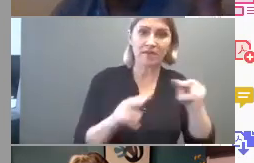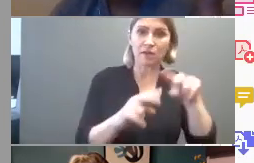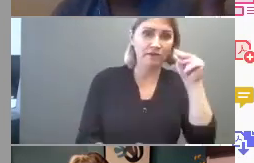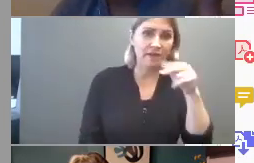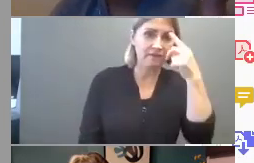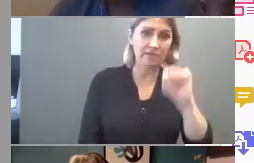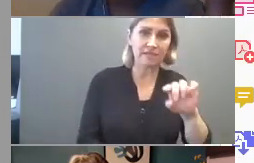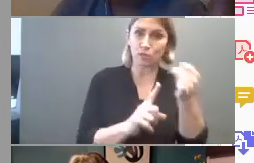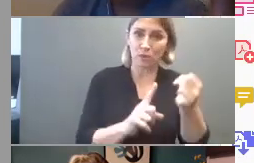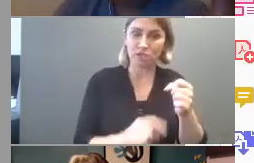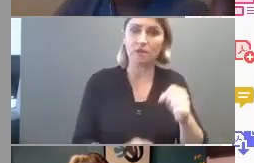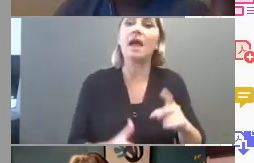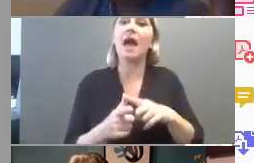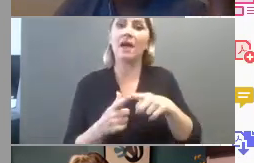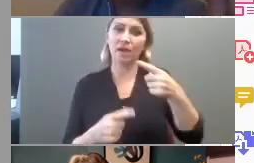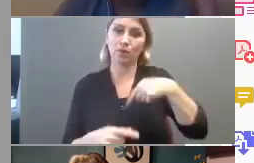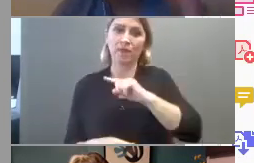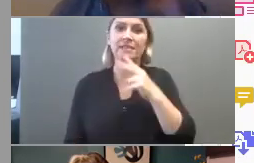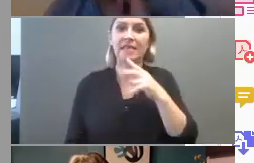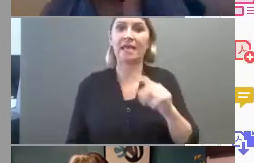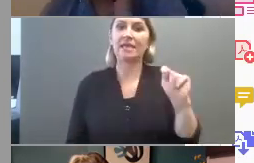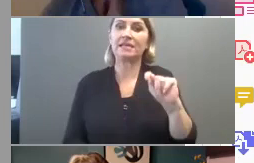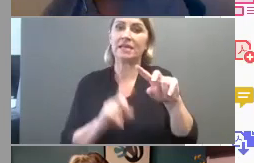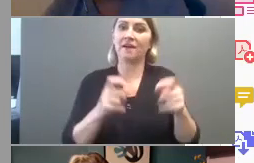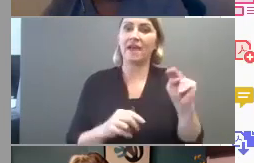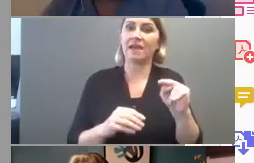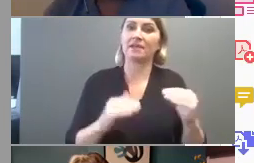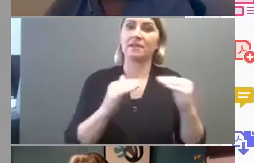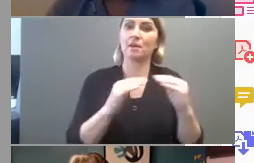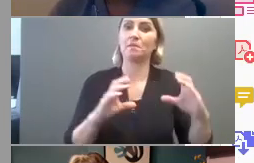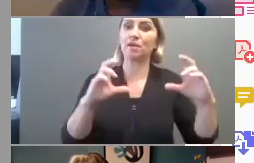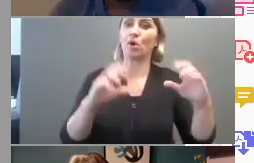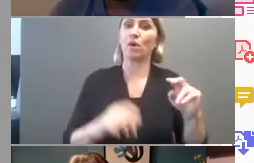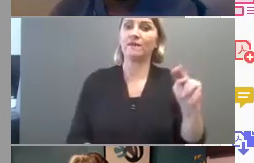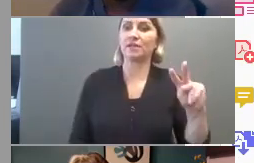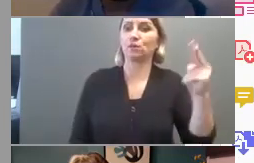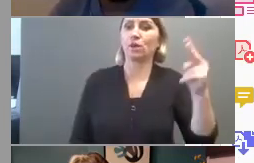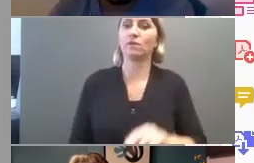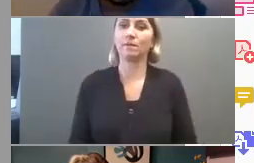case. And then we can say T of n equals to big O of n squared.